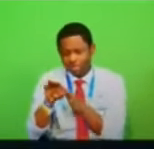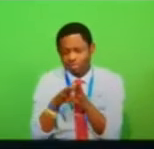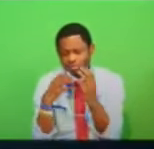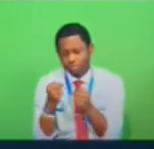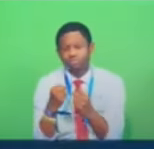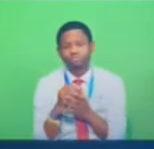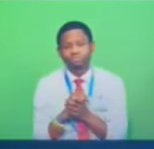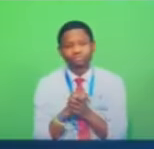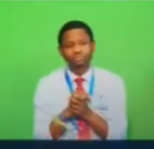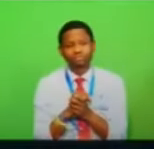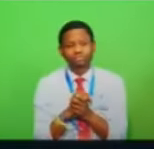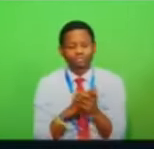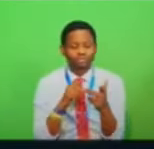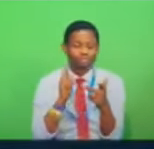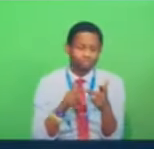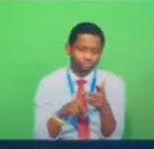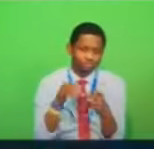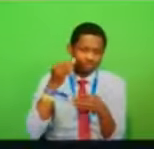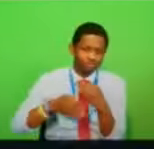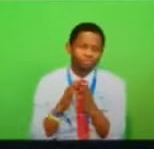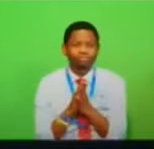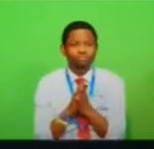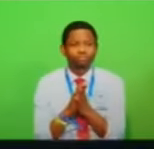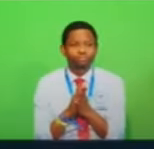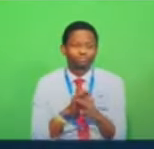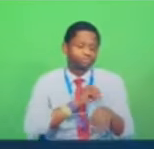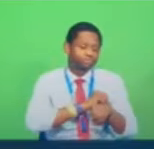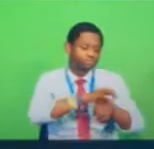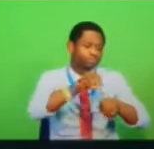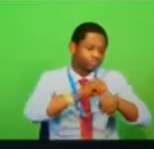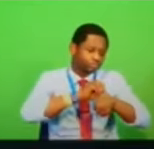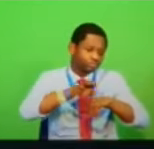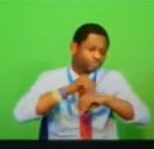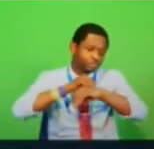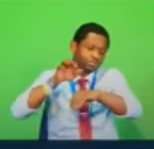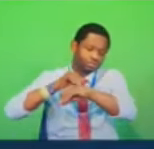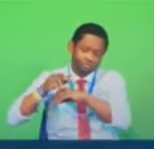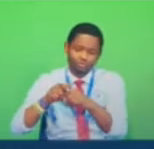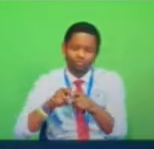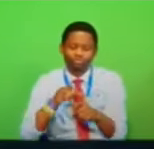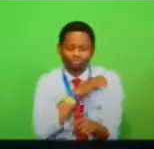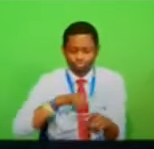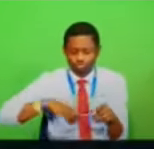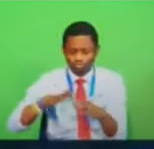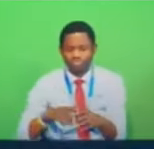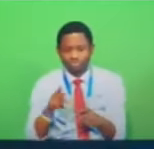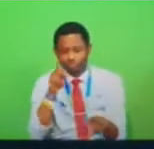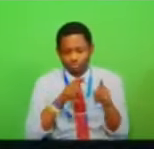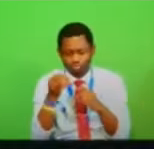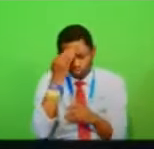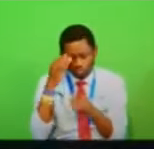engagement. And then finally, let us deploy Christian apologetics. Let us deploy